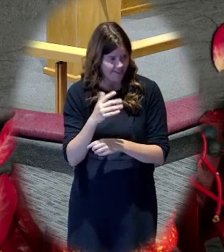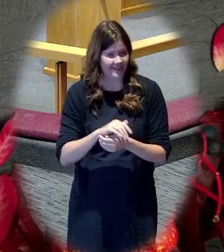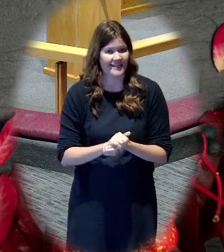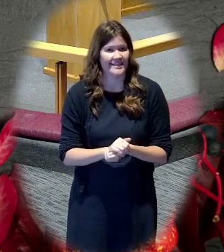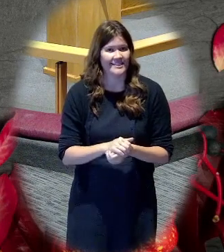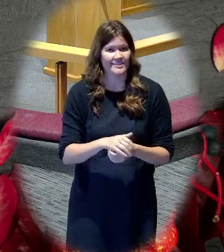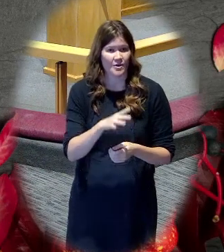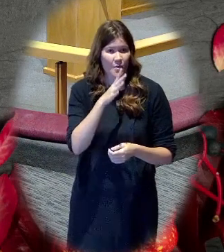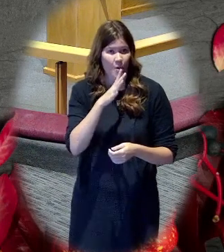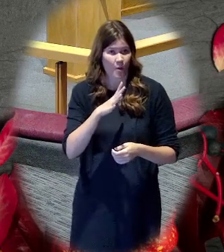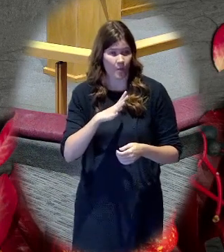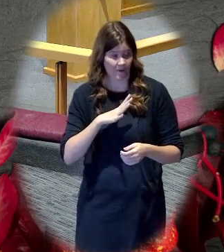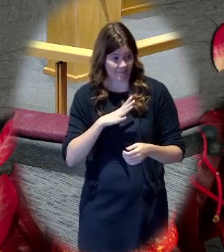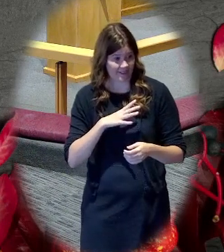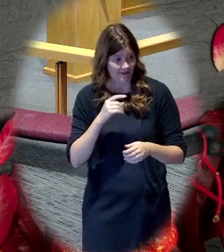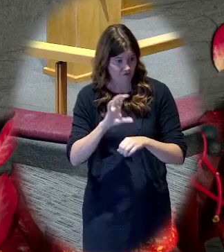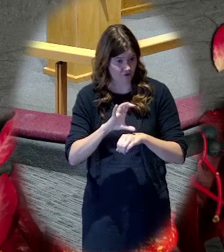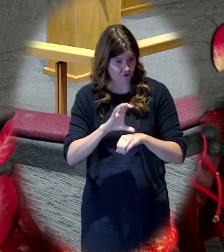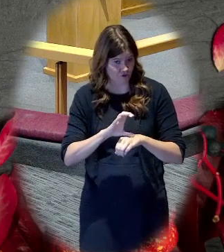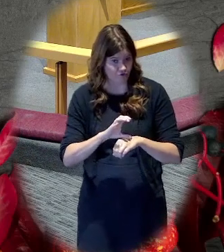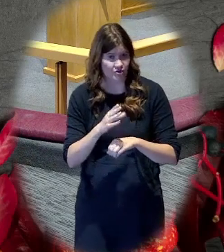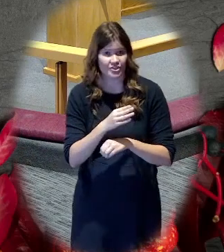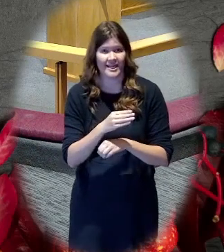congregation. And